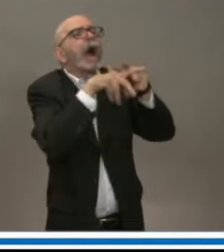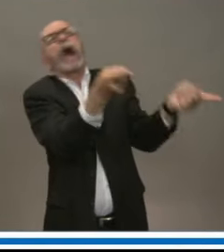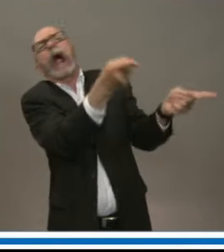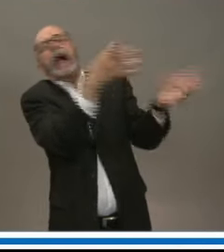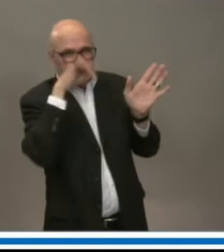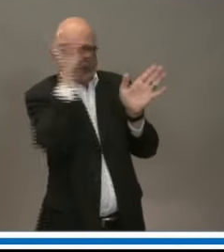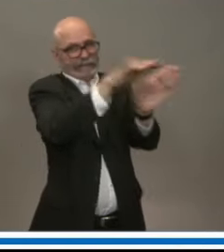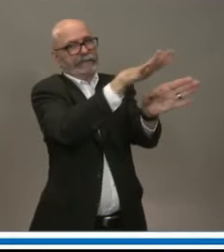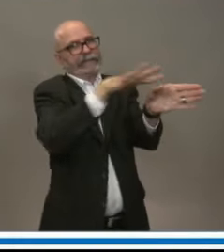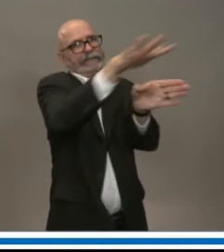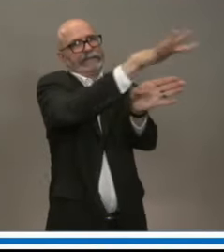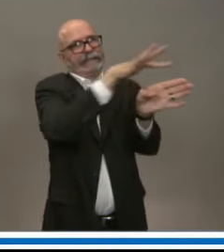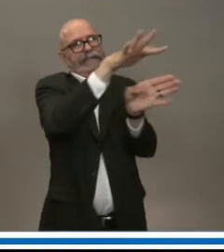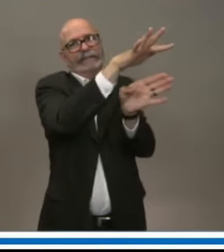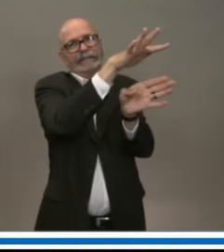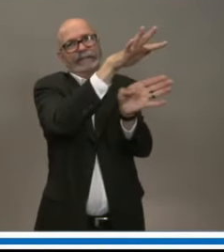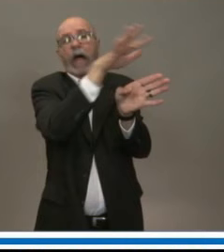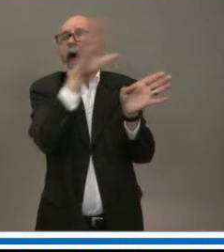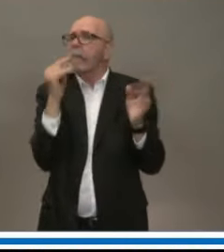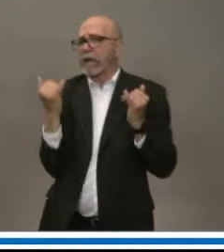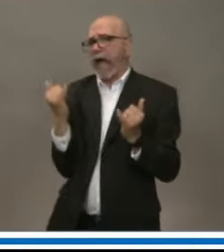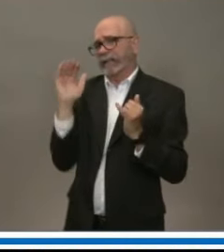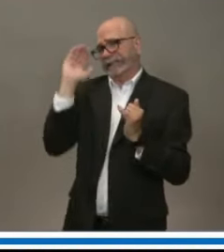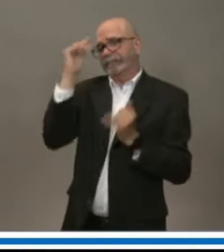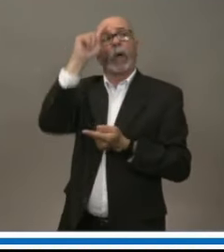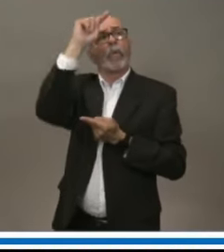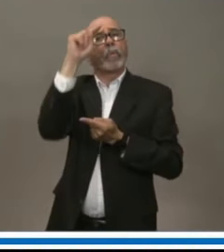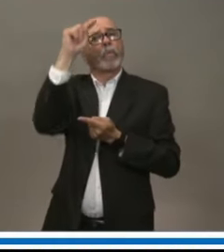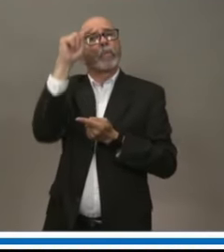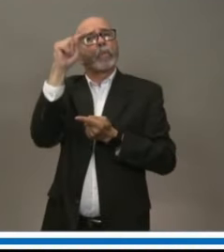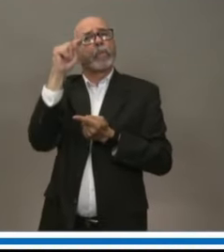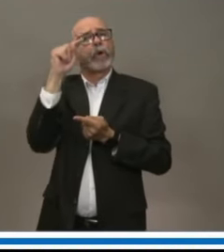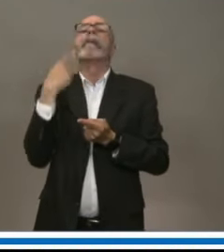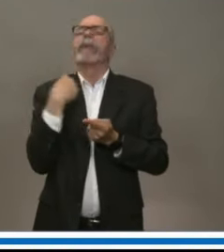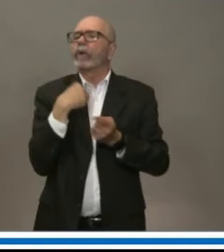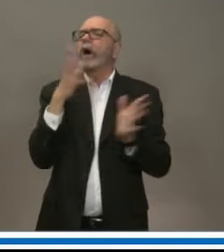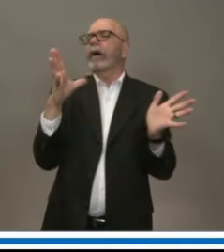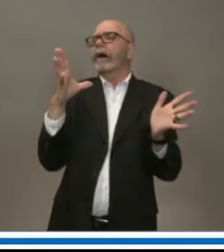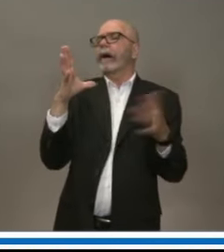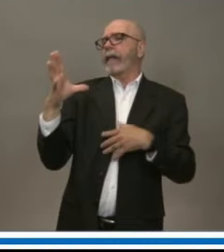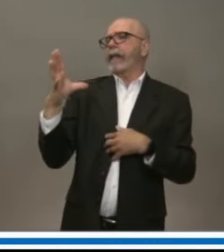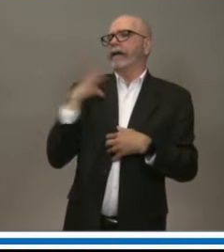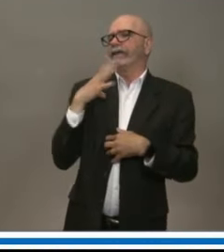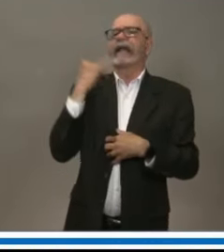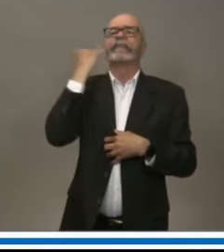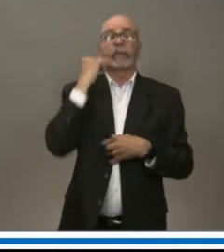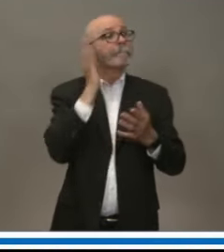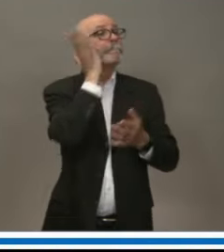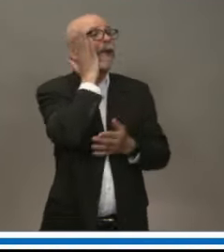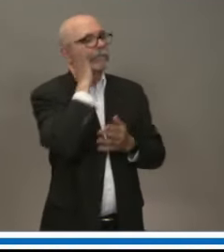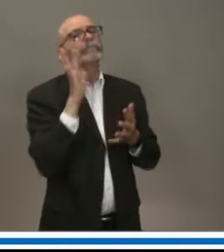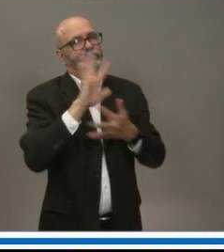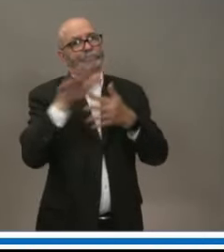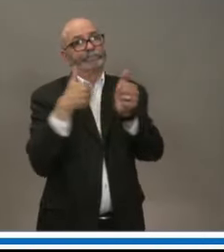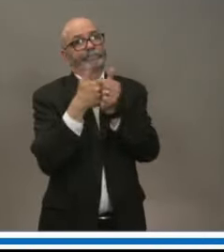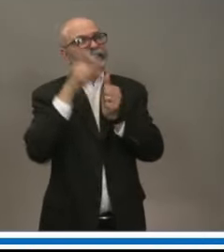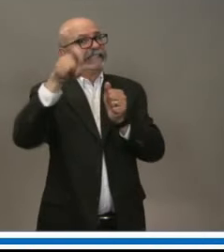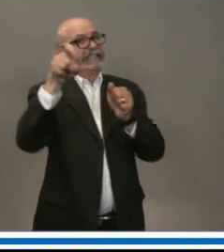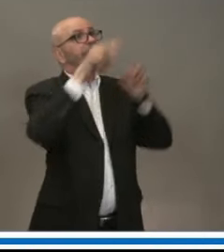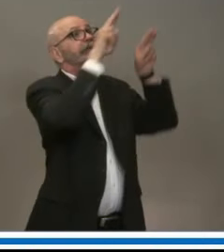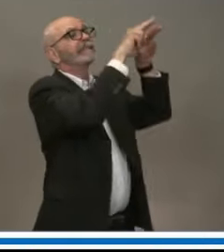hospital, but there will always be the need for non-COVID related health emergencies, whether it's people with cancer,